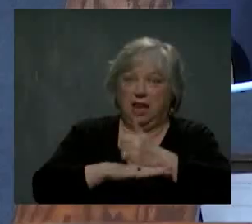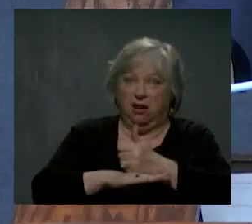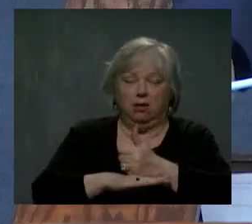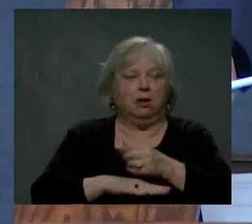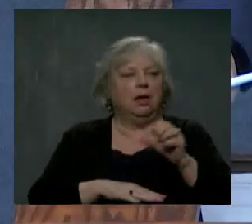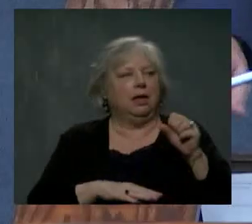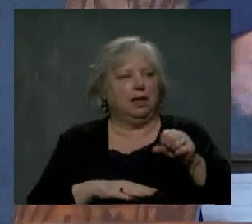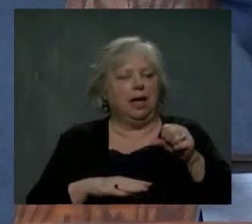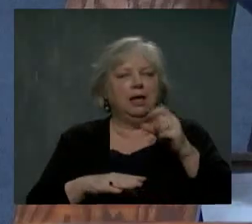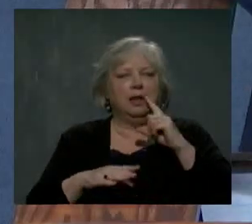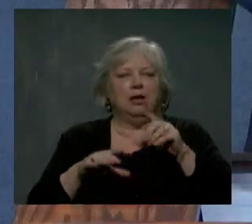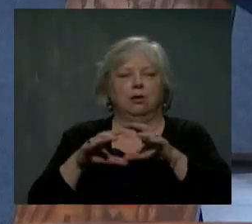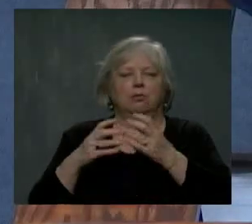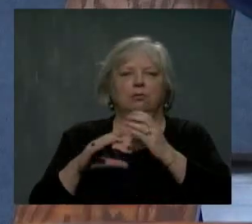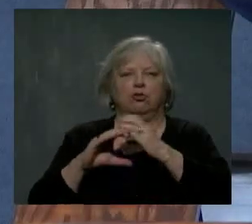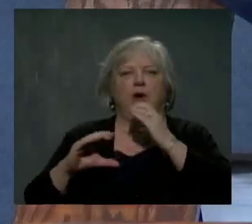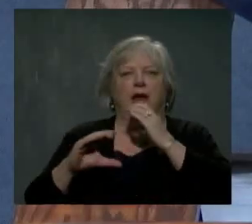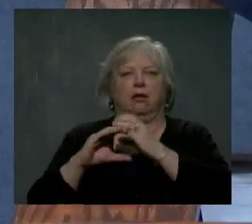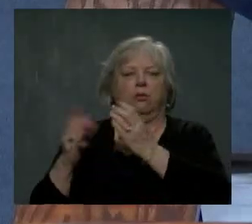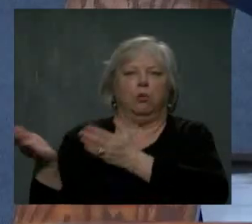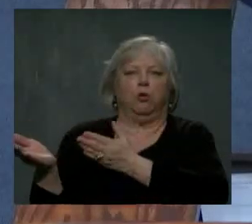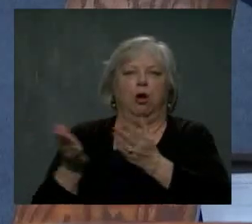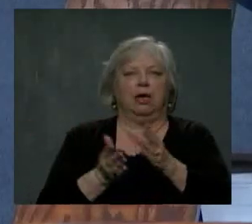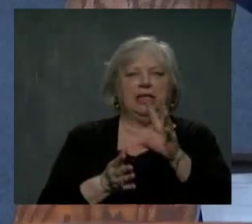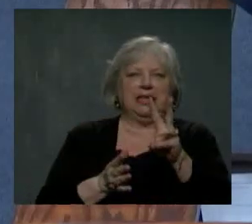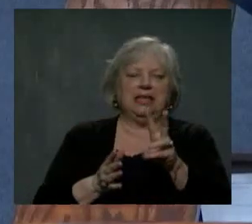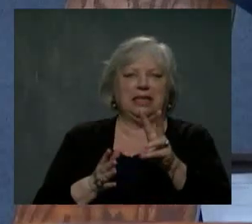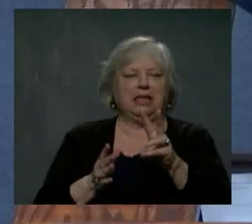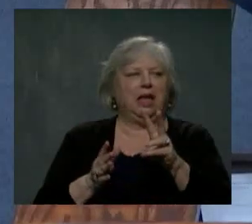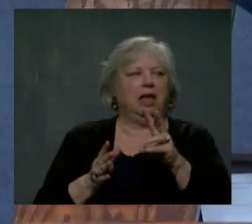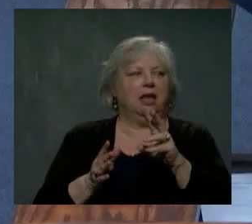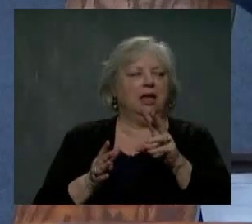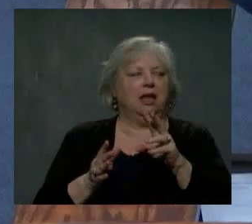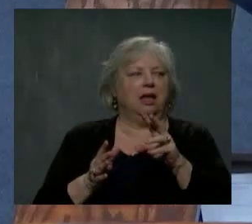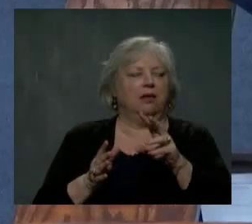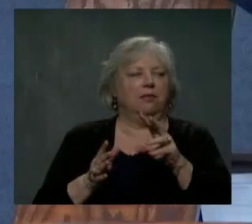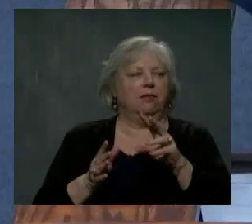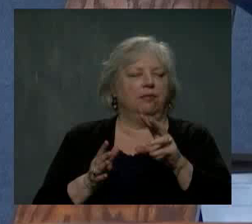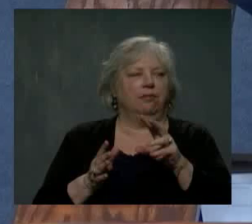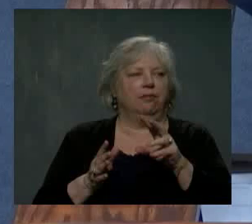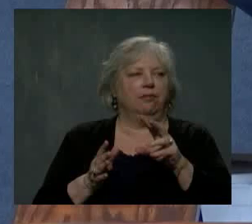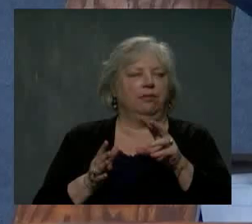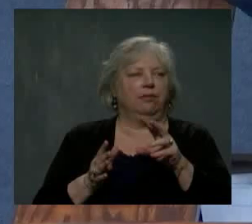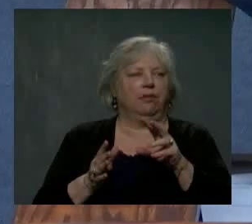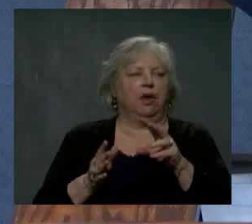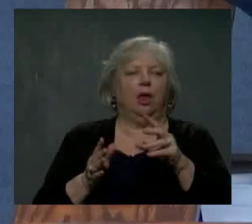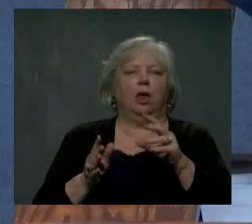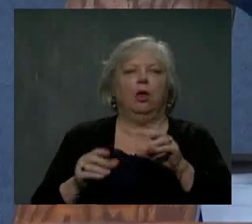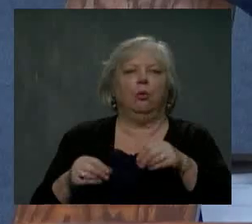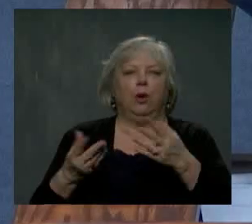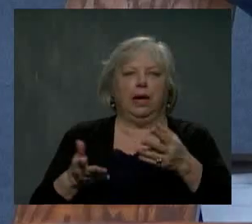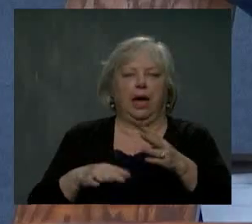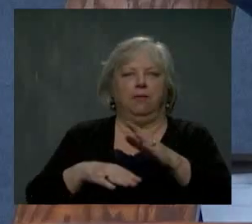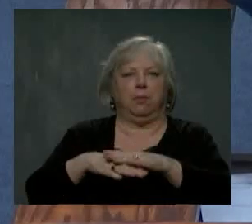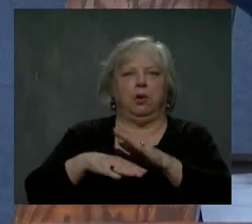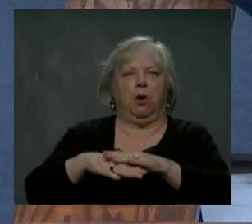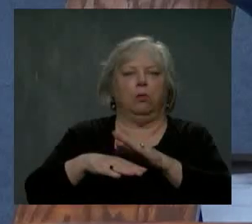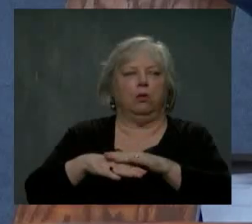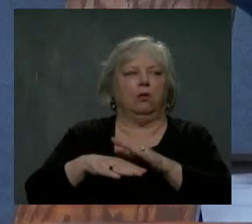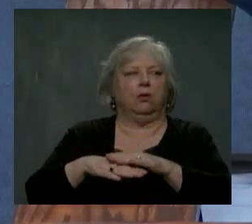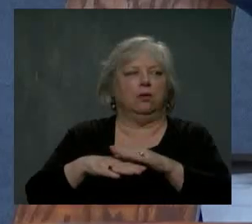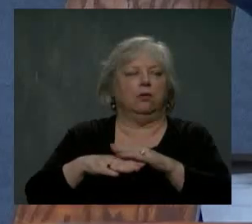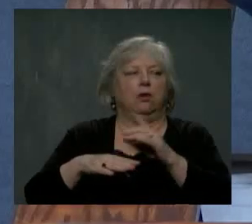there. They was brought in, and they were under enforcement for us. We had gave them notice